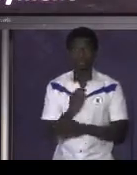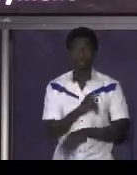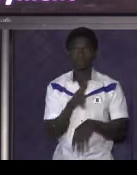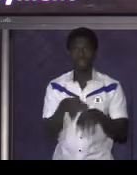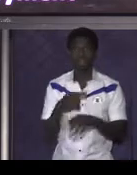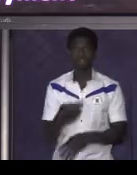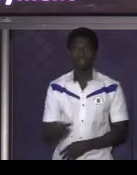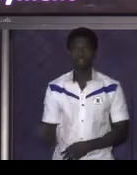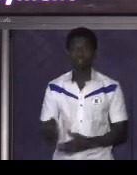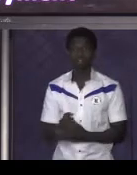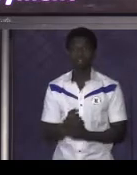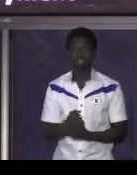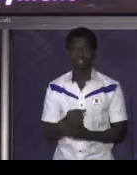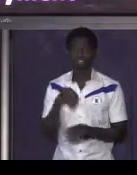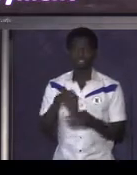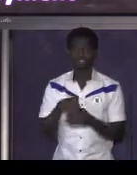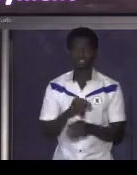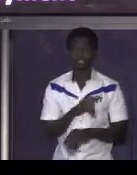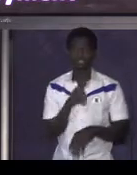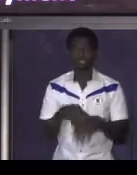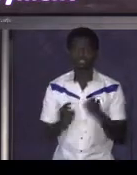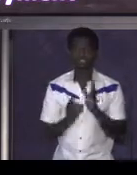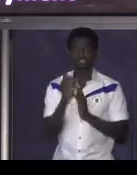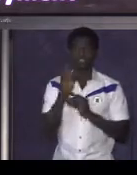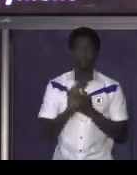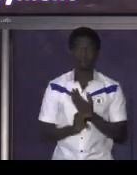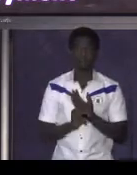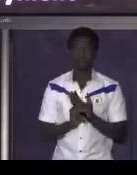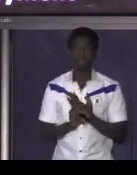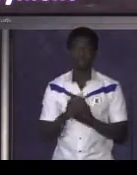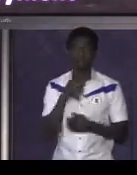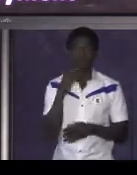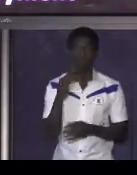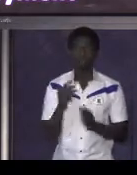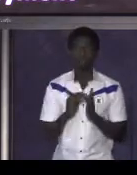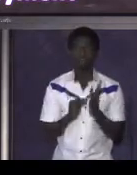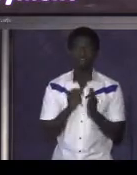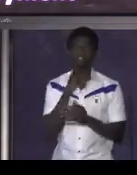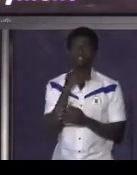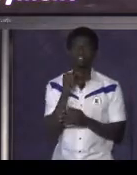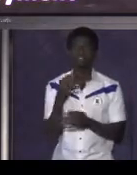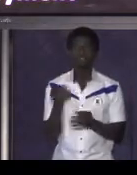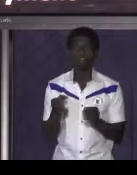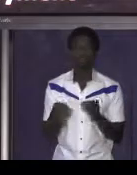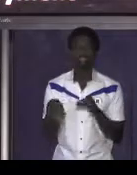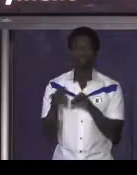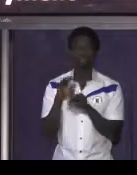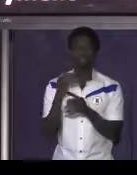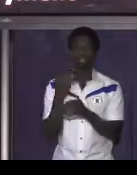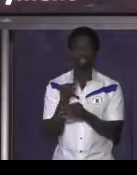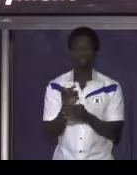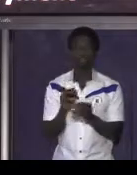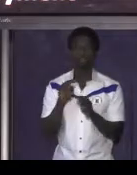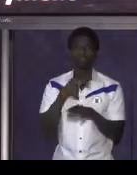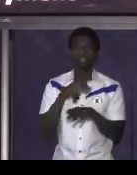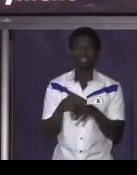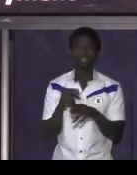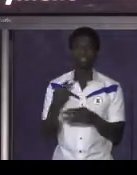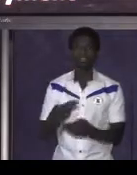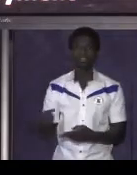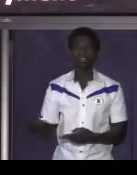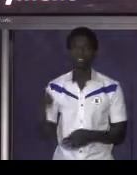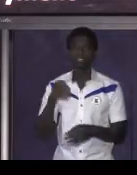natural resources in national development. One of the following is not an importance of natural resources